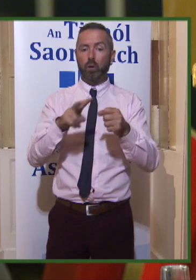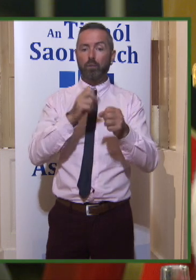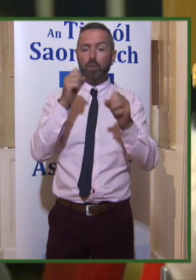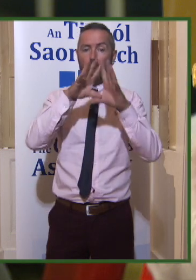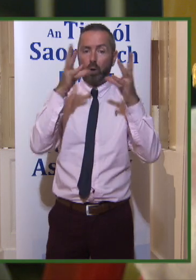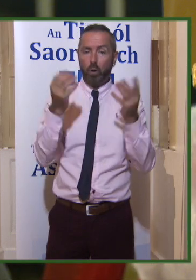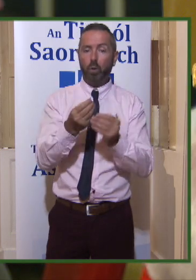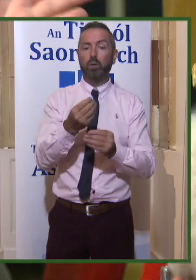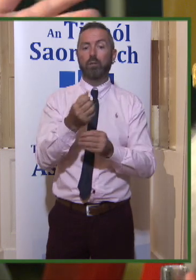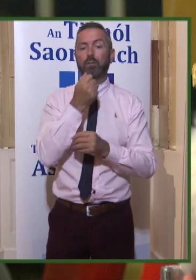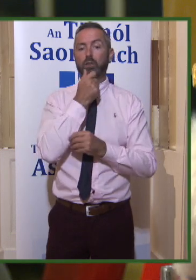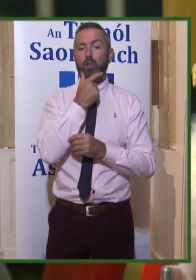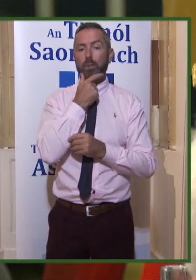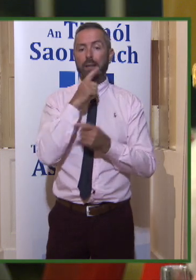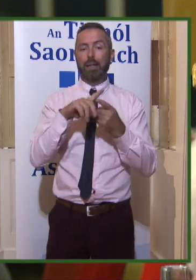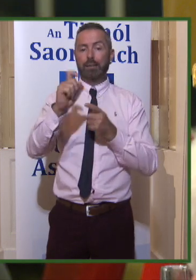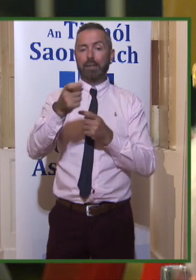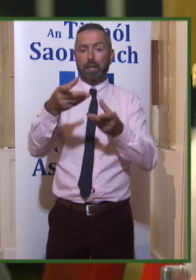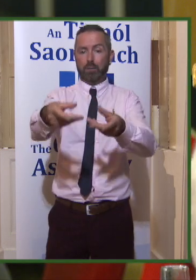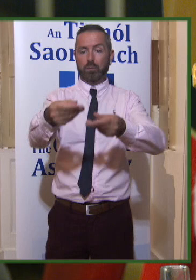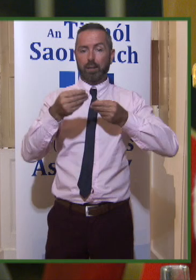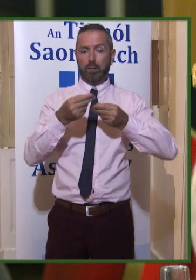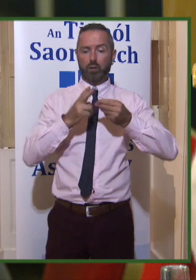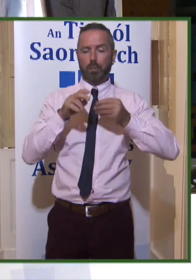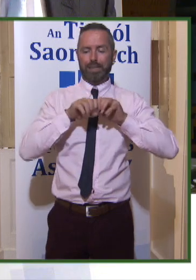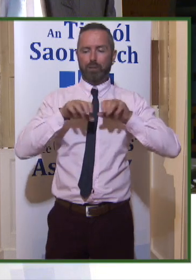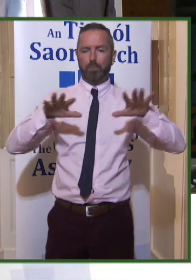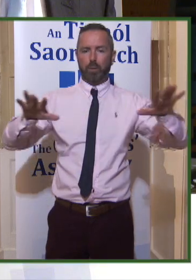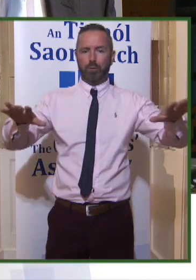back into the DEM would then be distributed evenly, or how the DEM saw fit.